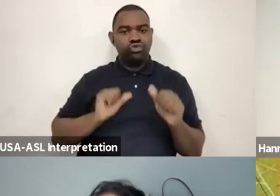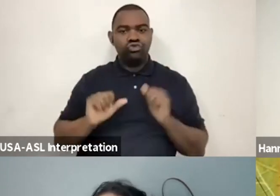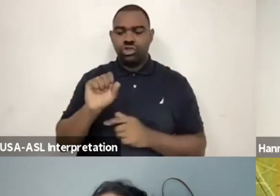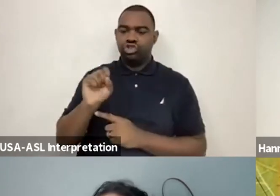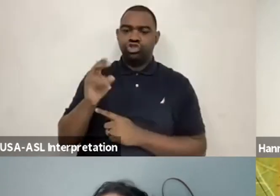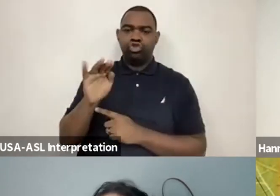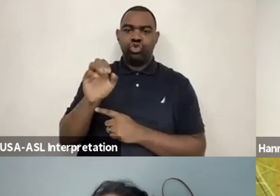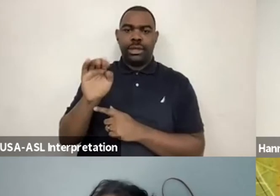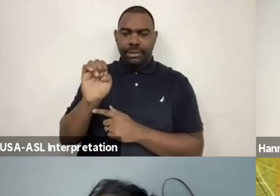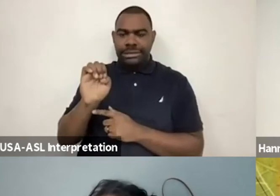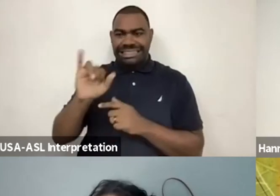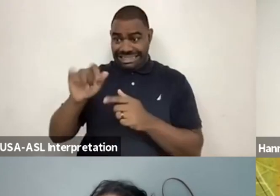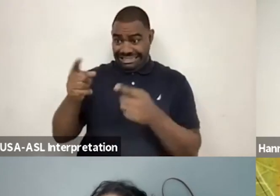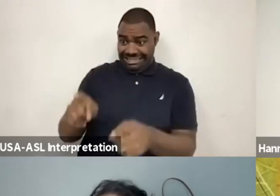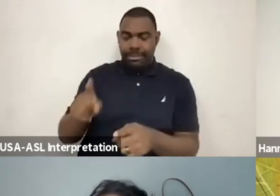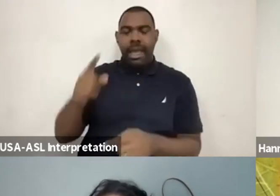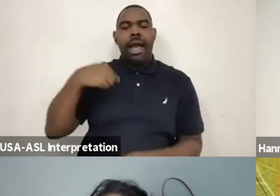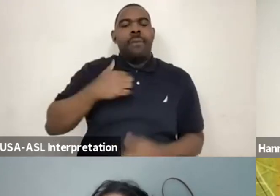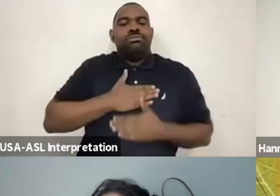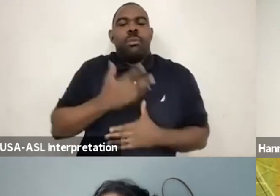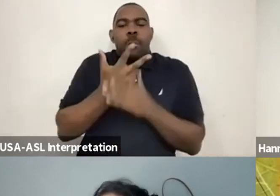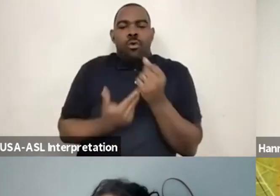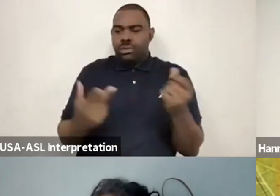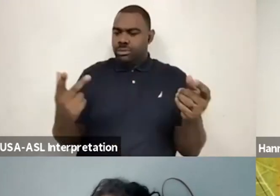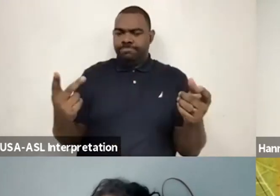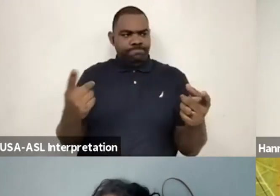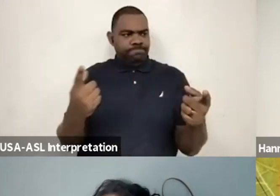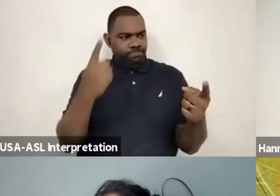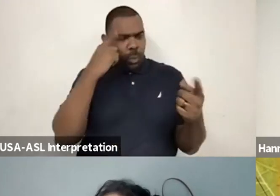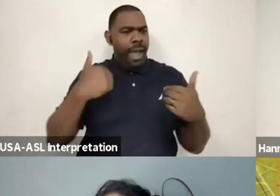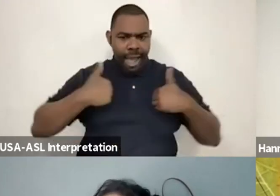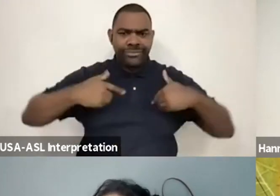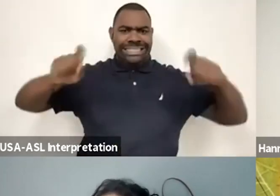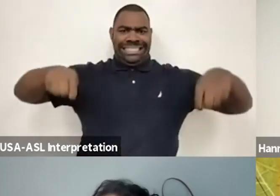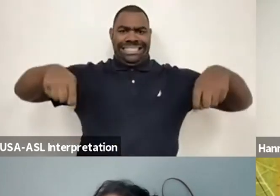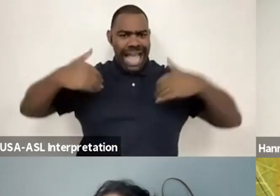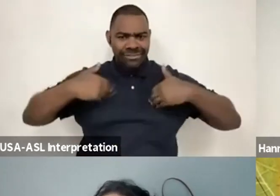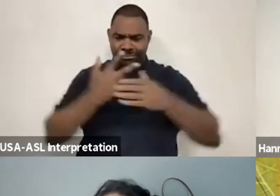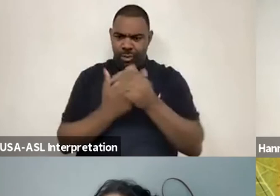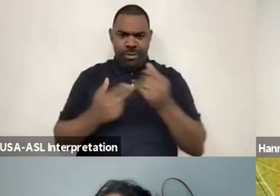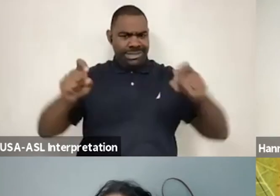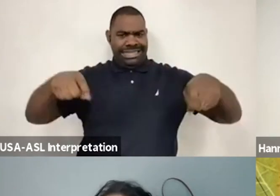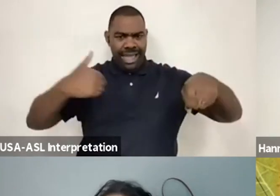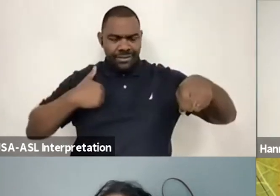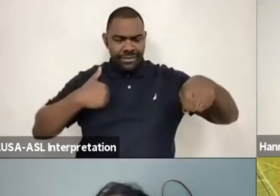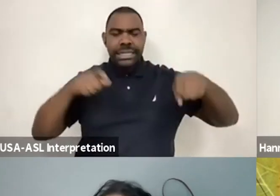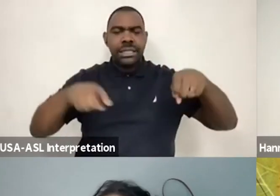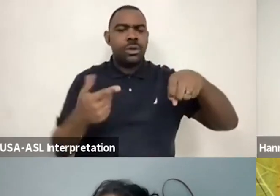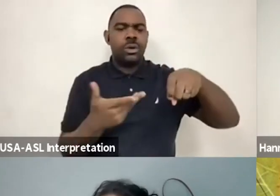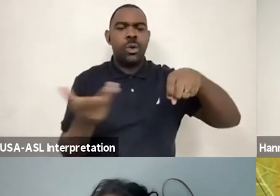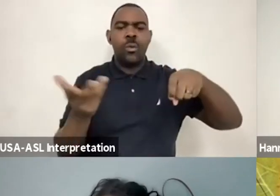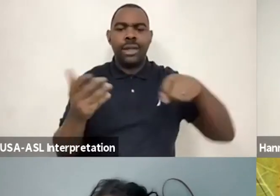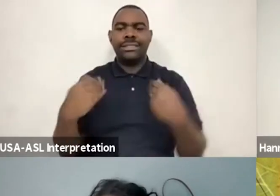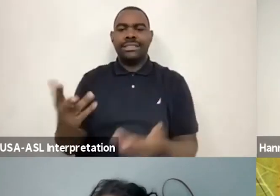I really appreciated that both VAs came together and said, we have a need. And it is the need to be able to give our vets